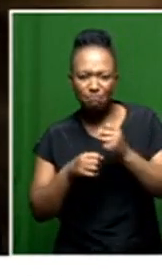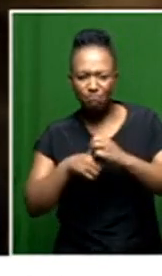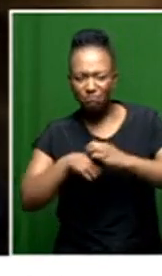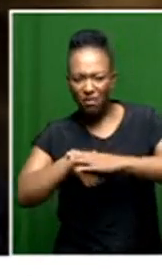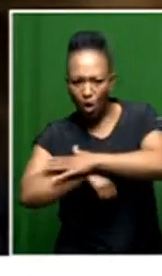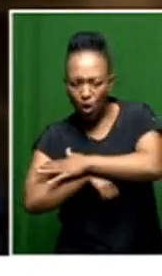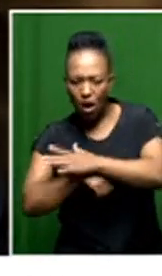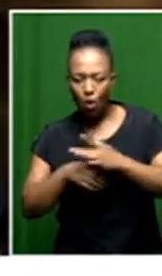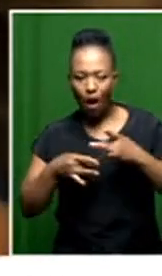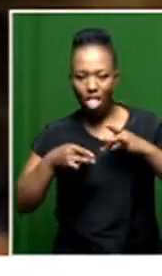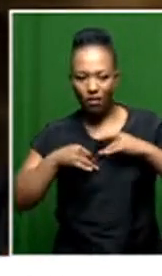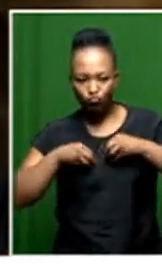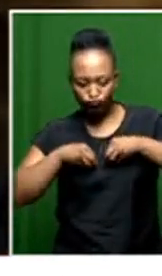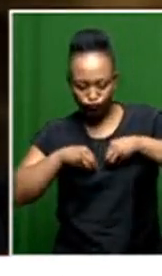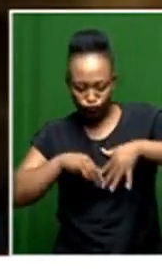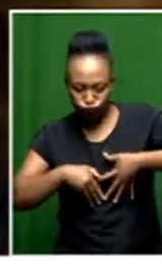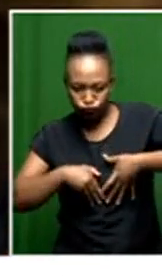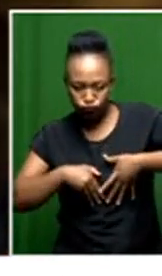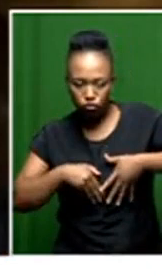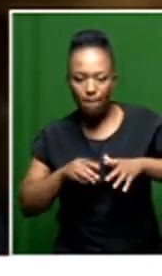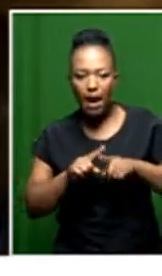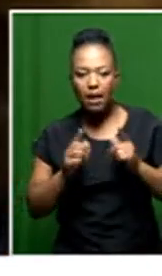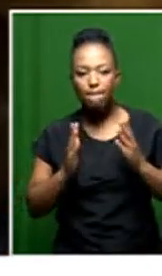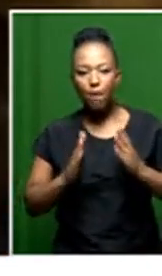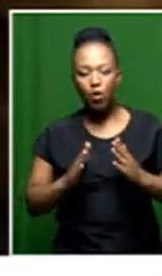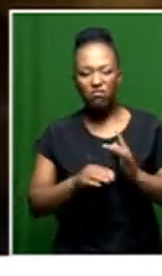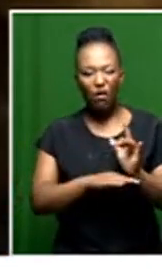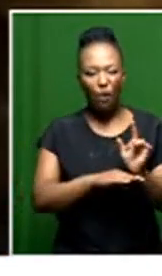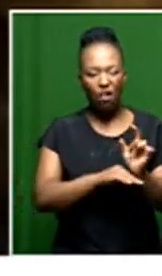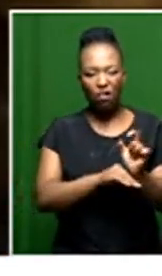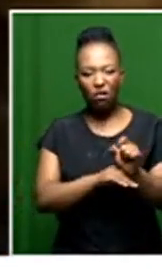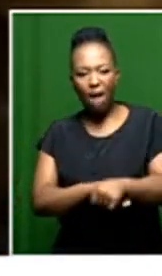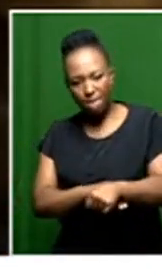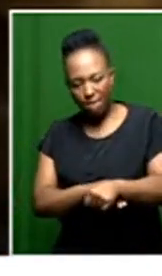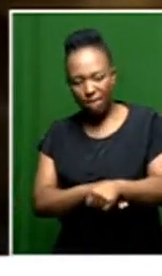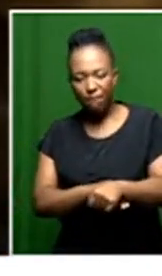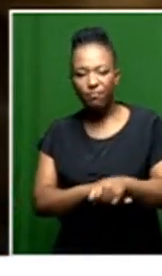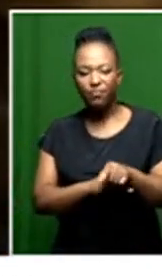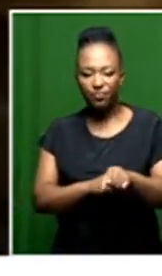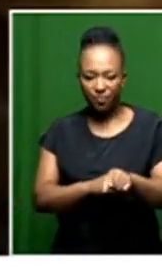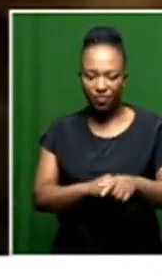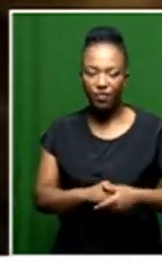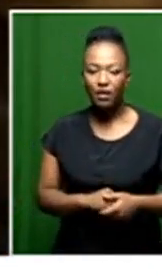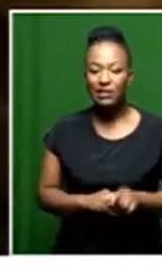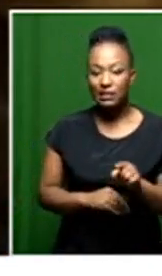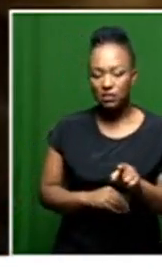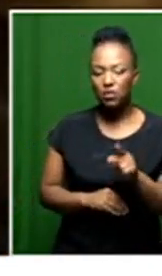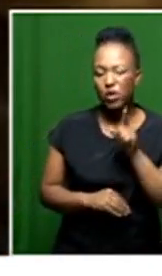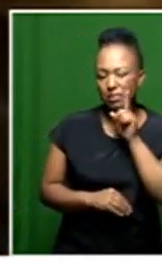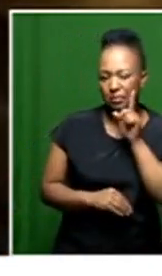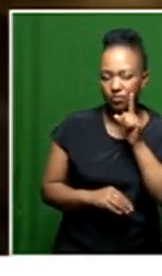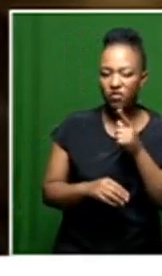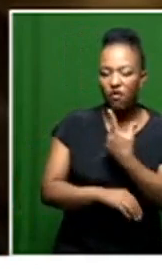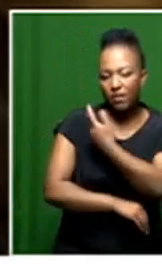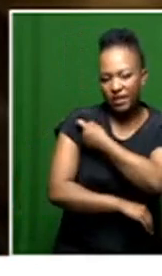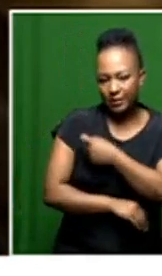it a breakthrough, but your immune system will eventually be able to overpower this viral load. And that's what we are looking in